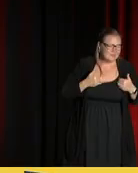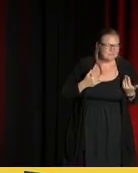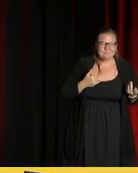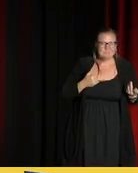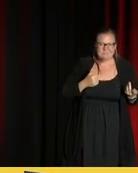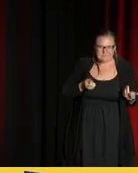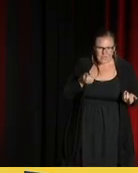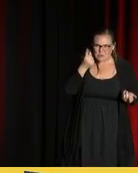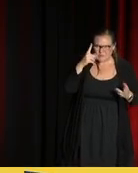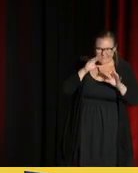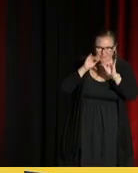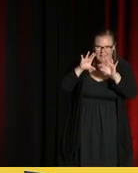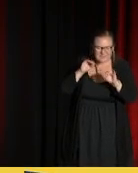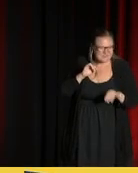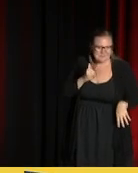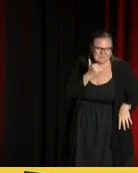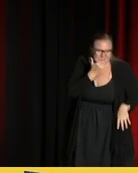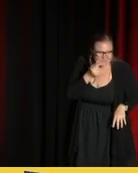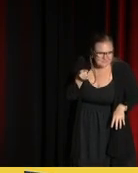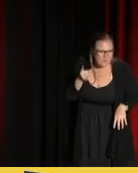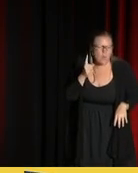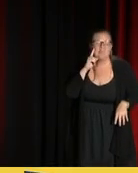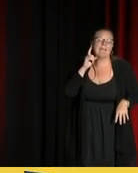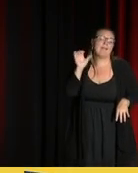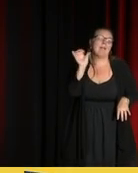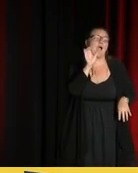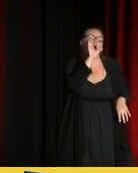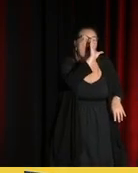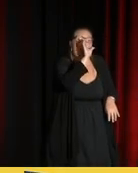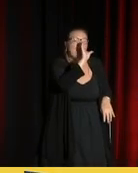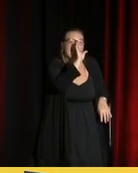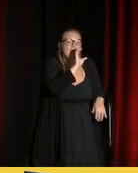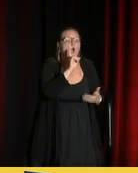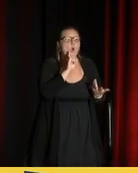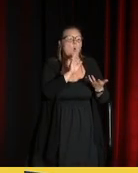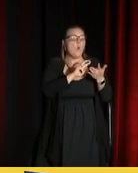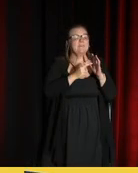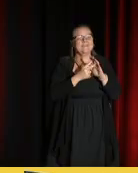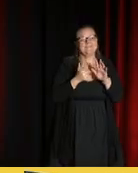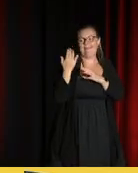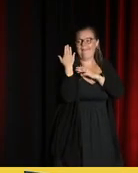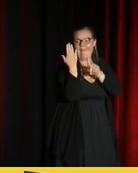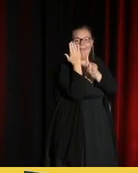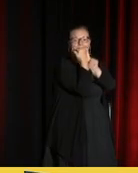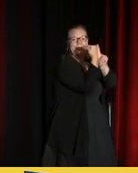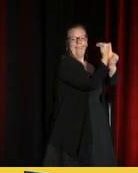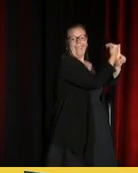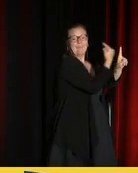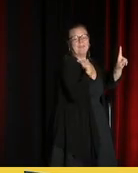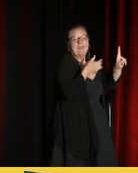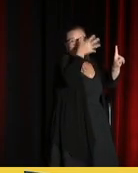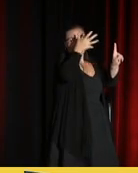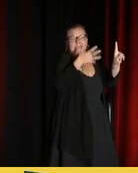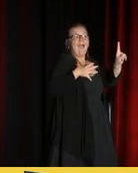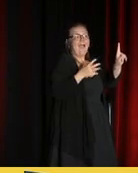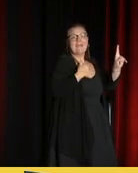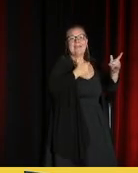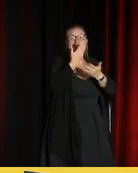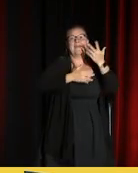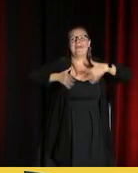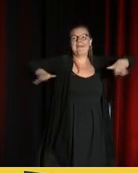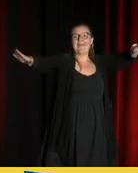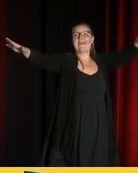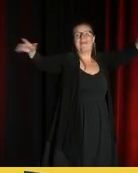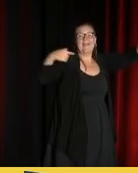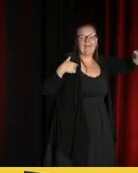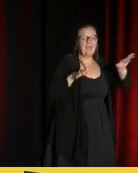idea about magic. They think of it like a comic book, where a guy in a cave twirls his mustache, throws his hands, there's a giant